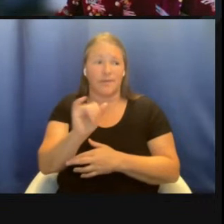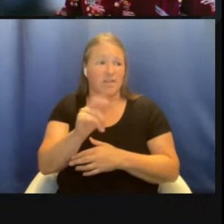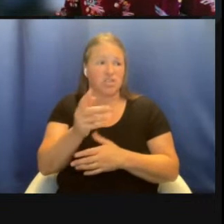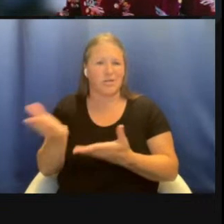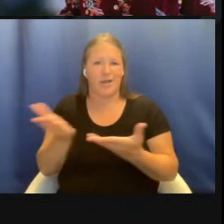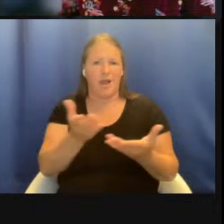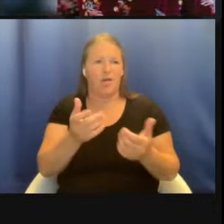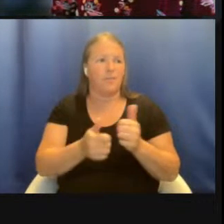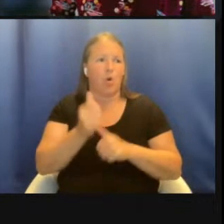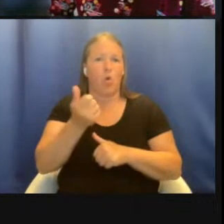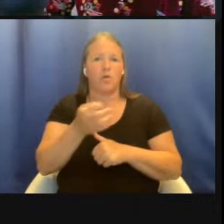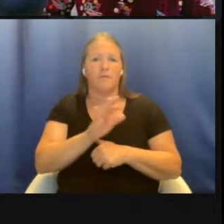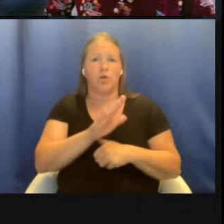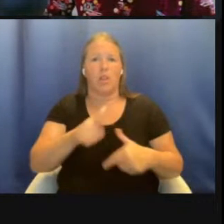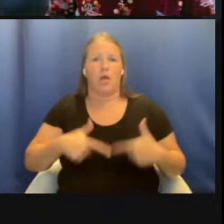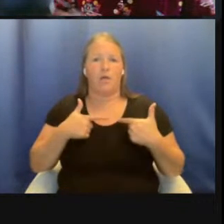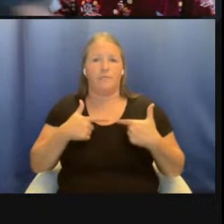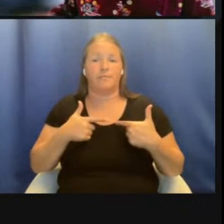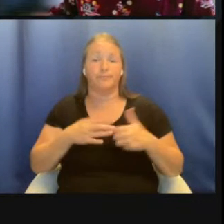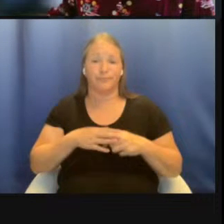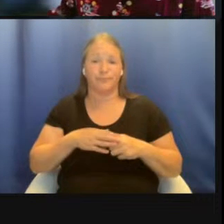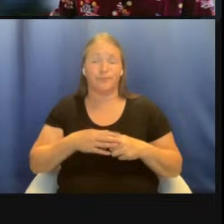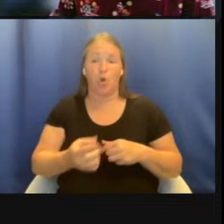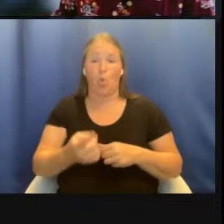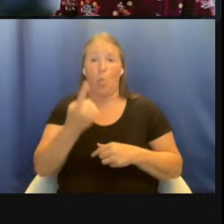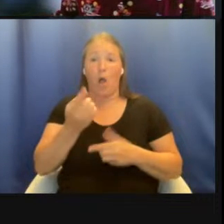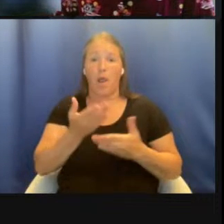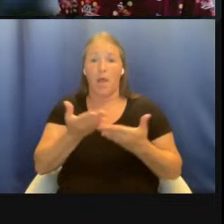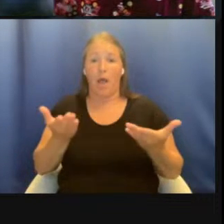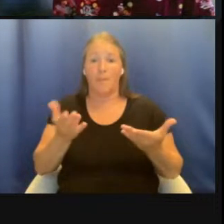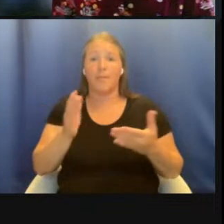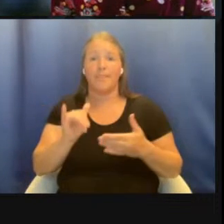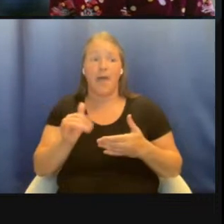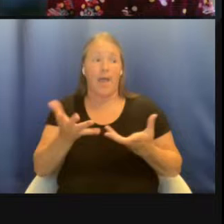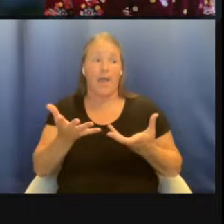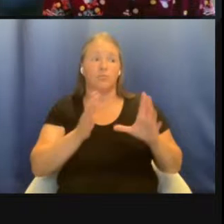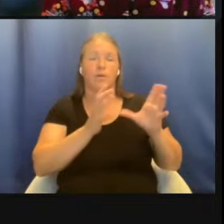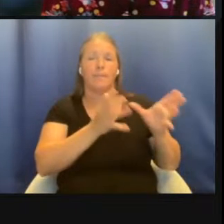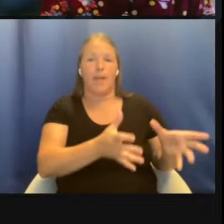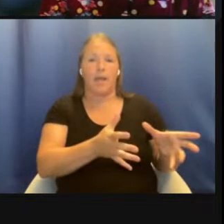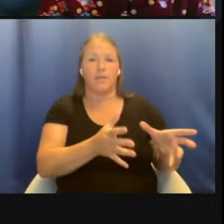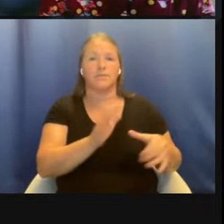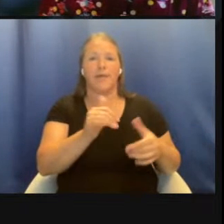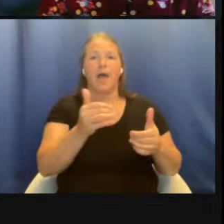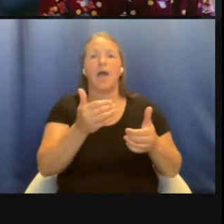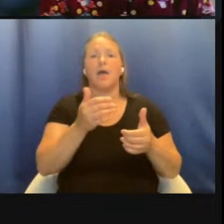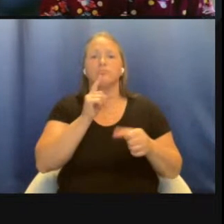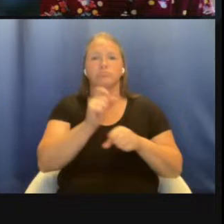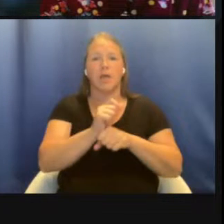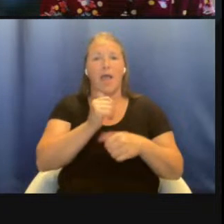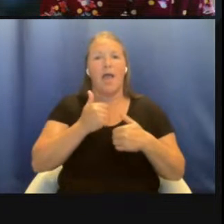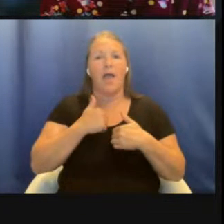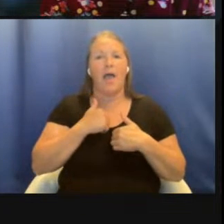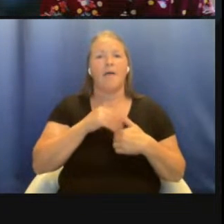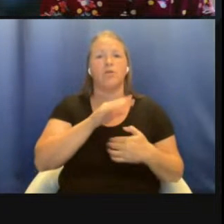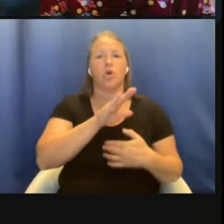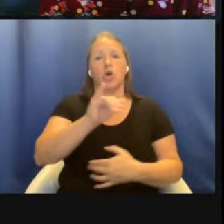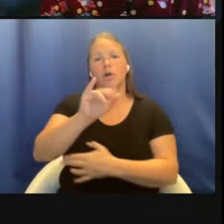her inventory that remains that in fact bears not only her initials, but a crown, something we will see in